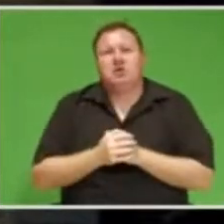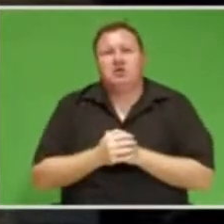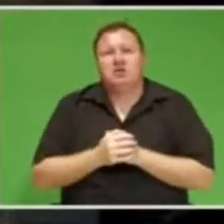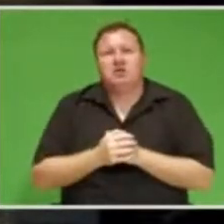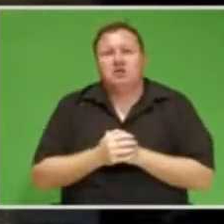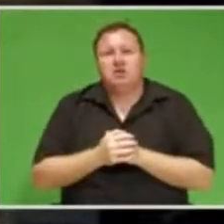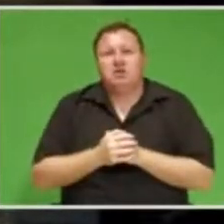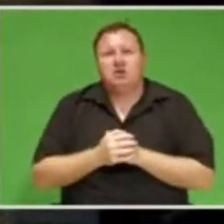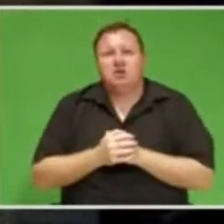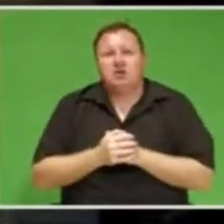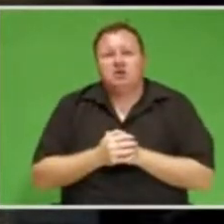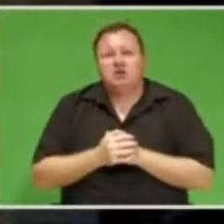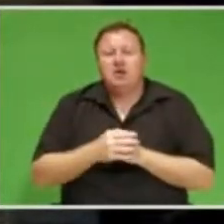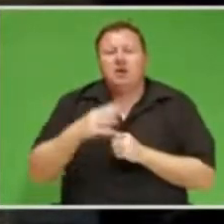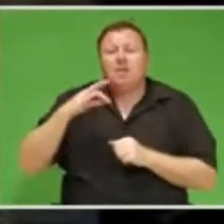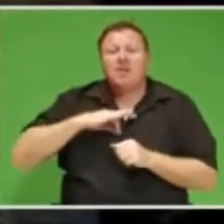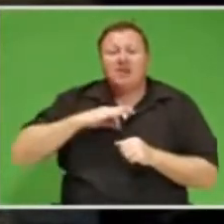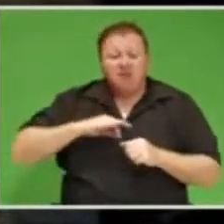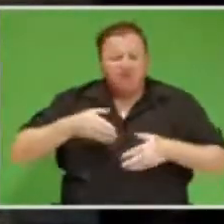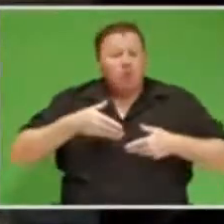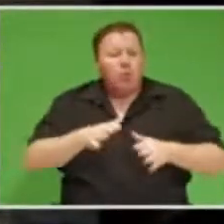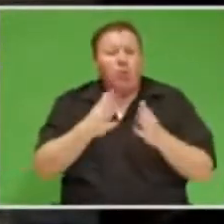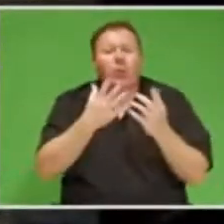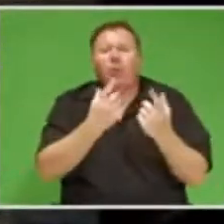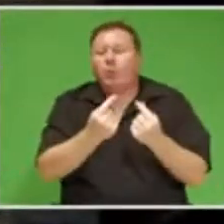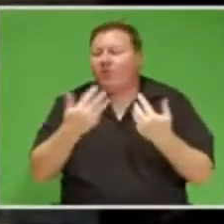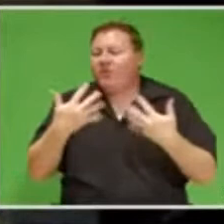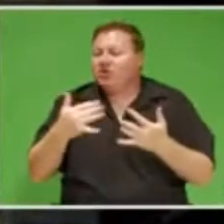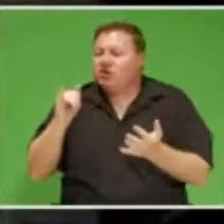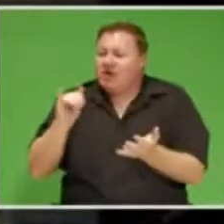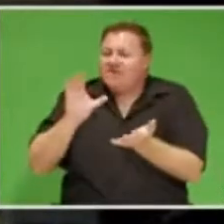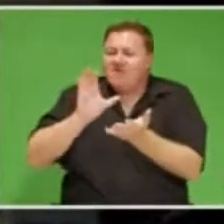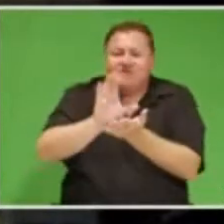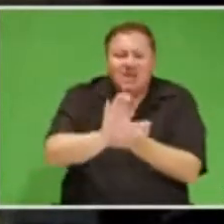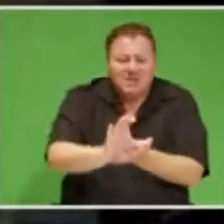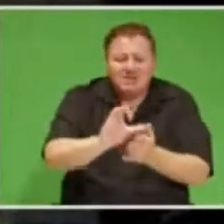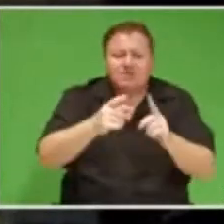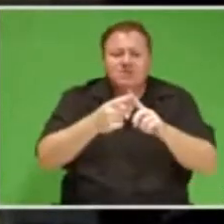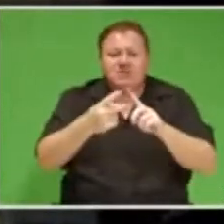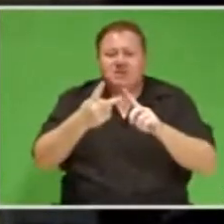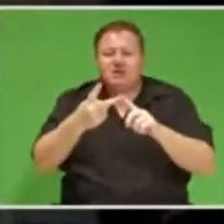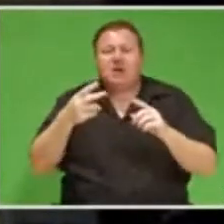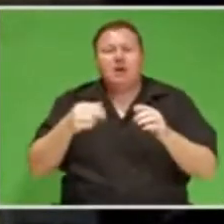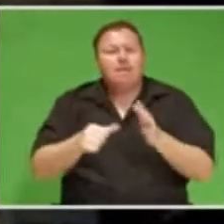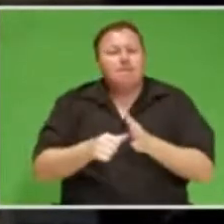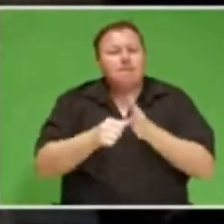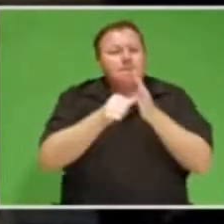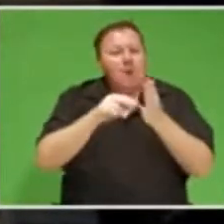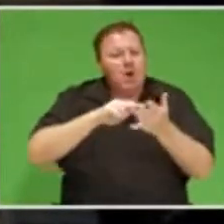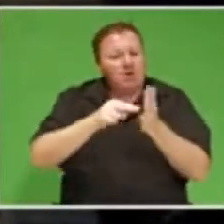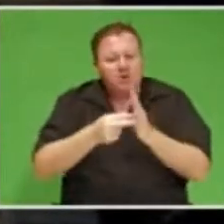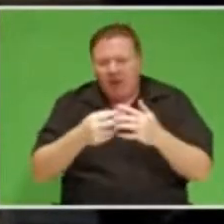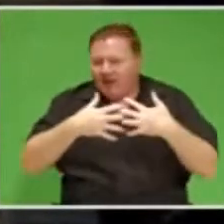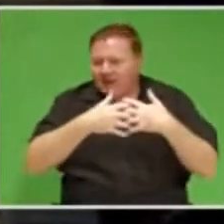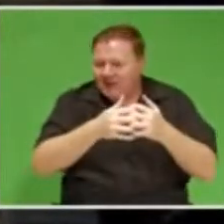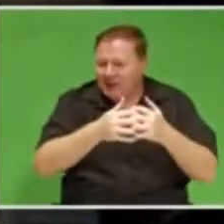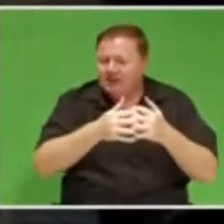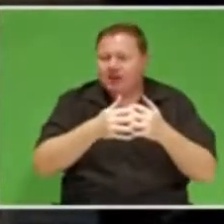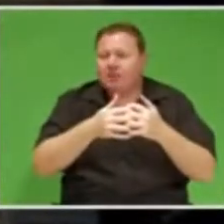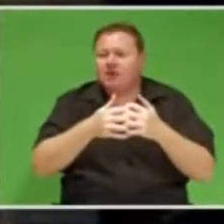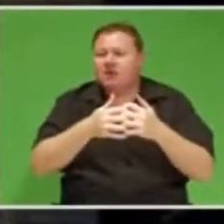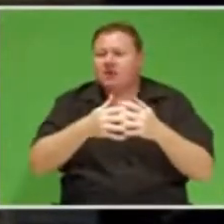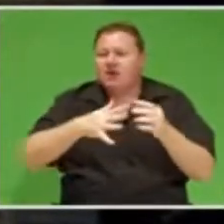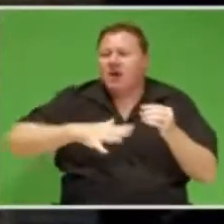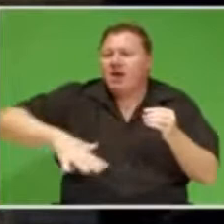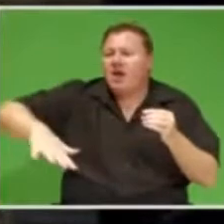approach to promote investment and to develop master plans in sectors of the economy such